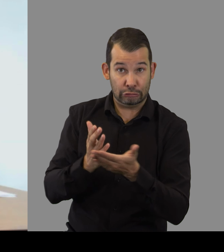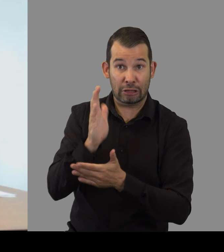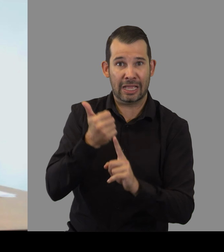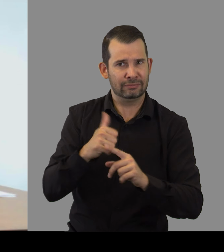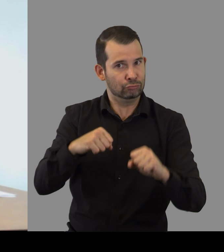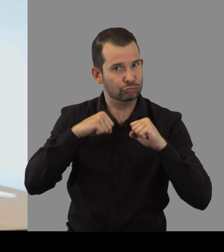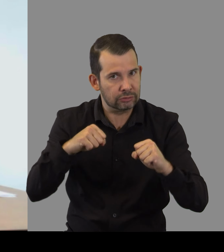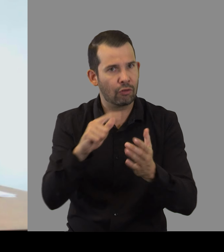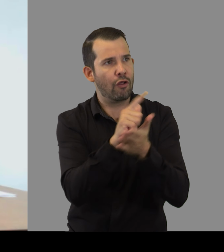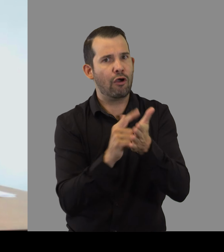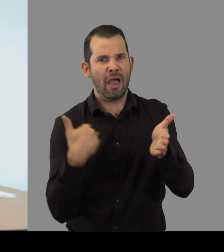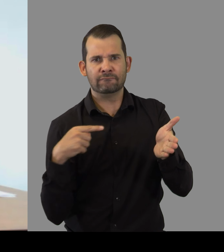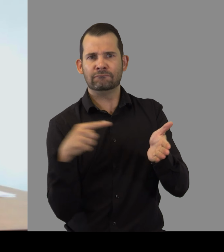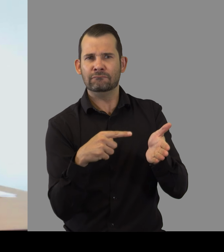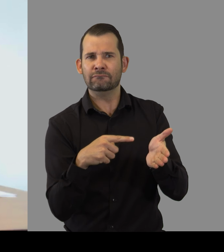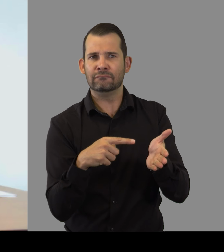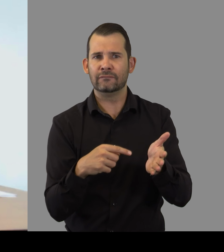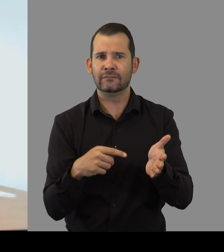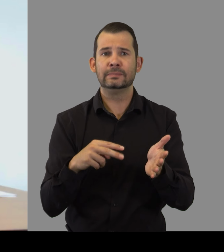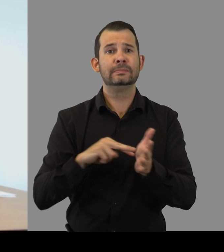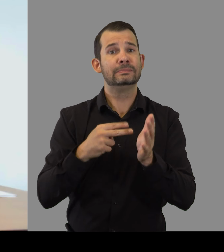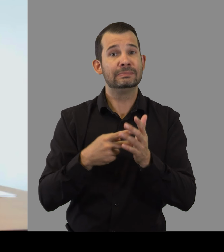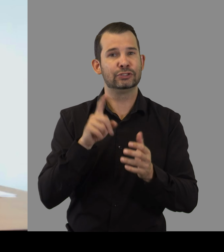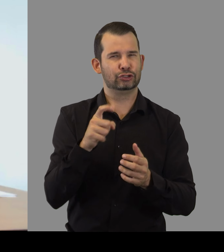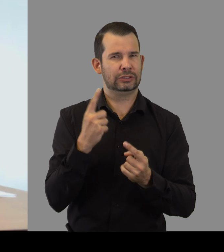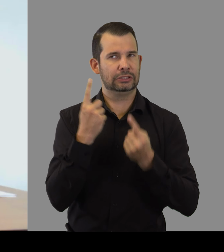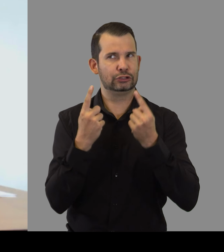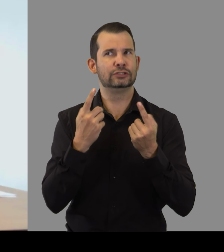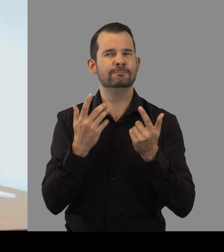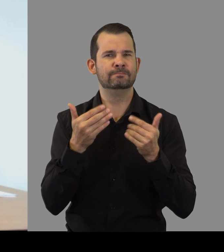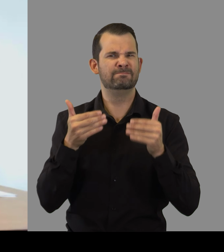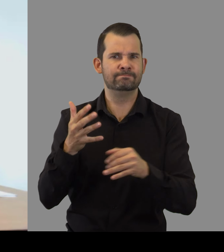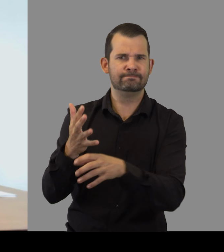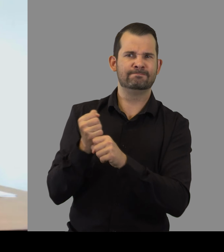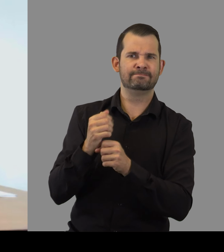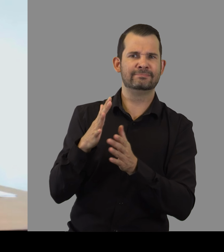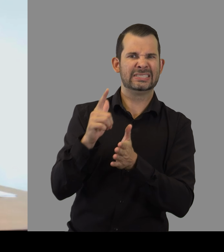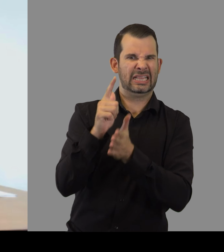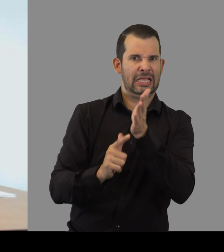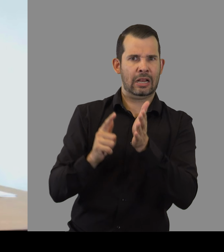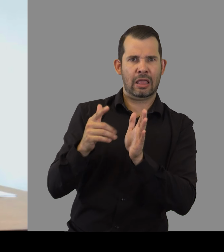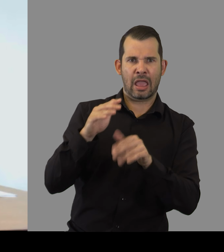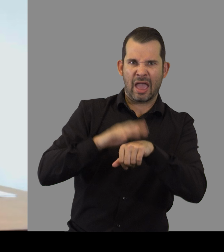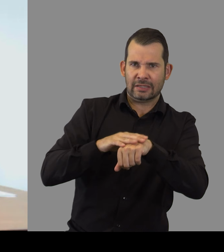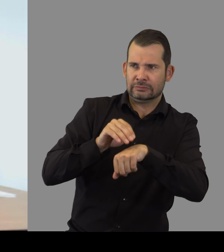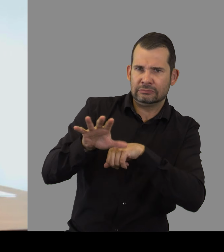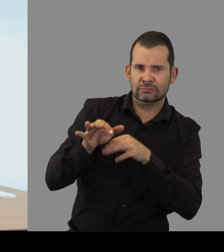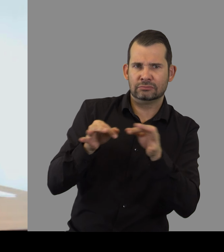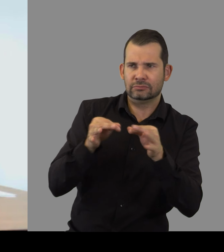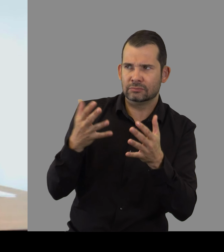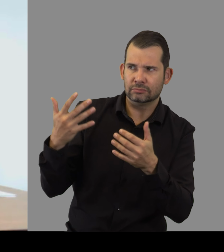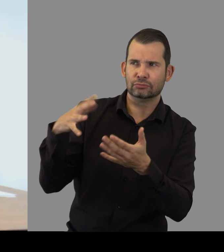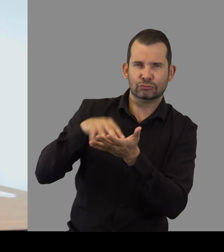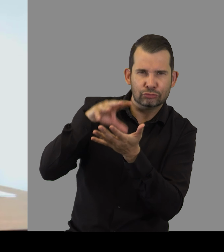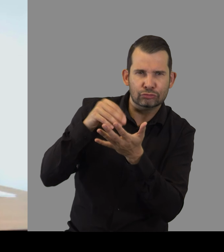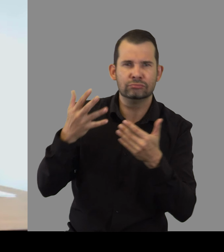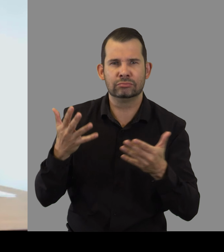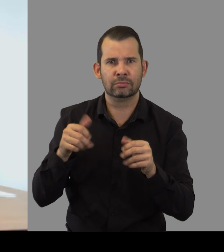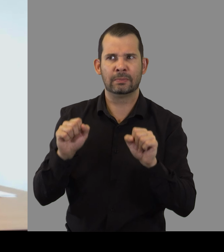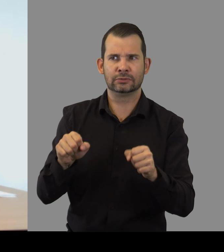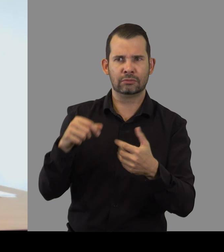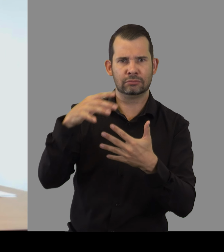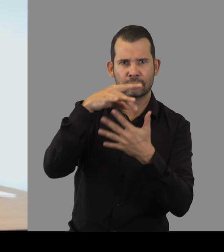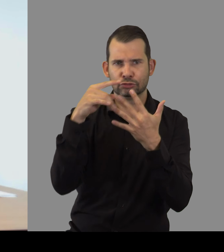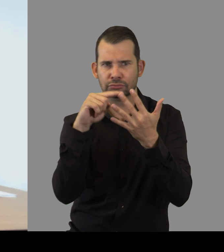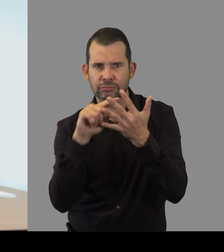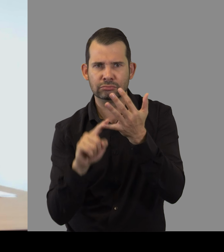is a right that is protected by law, and therefore you should, consider receiving